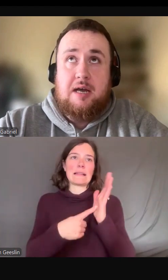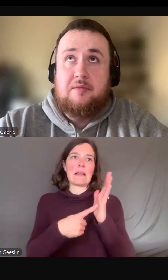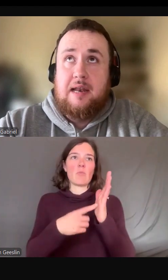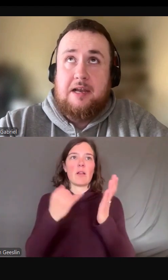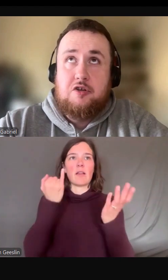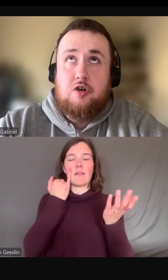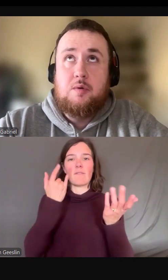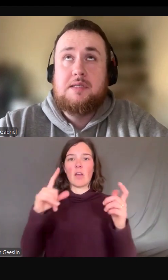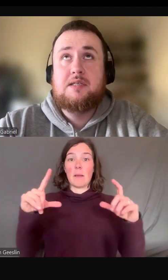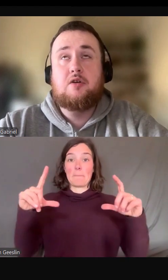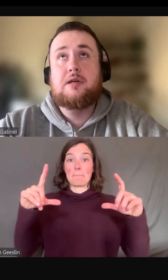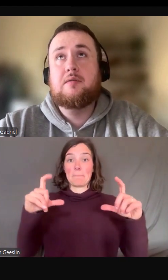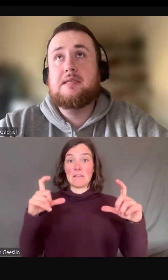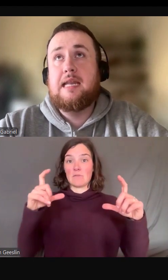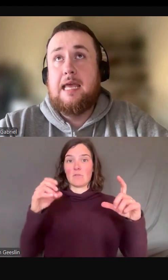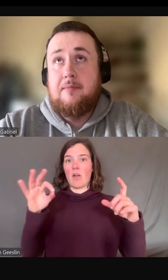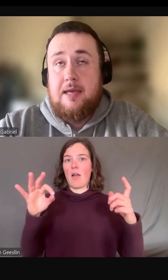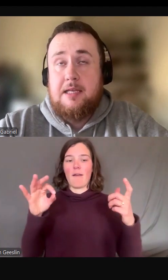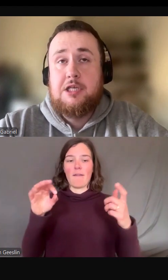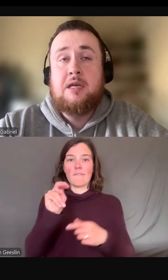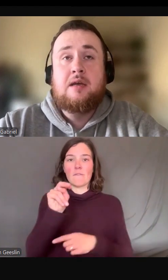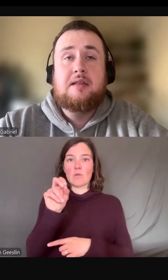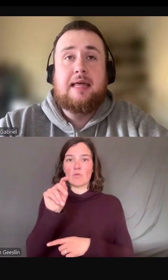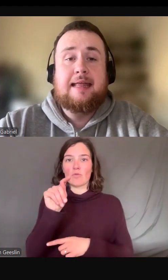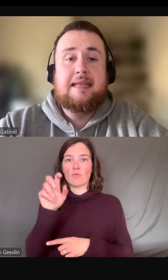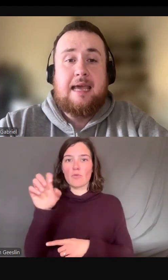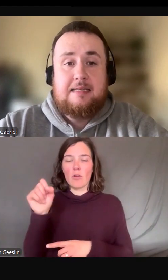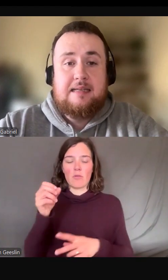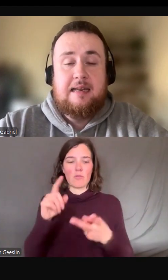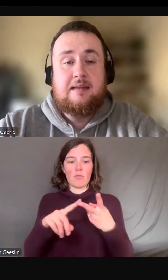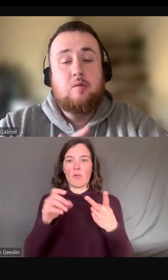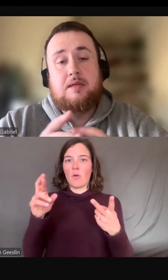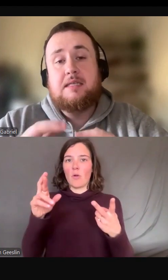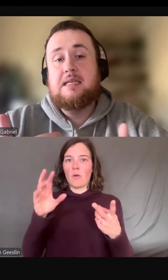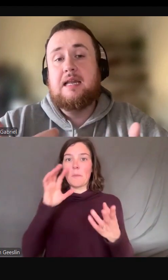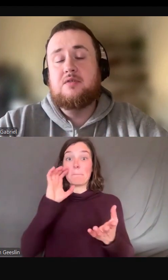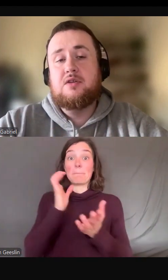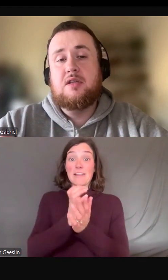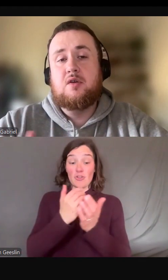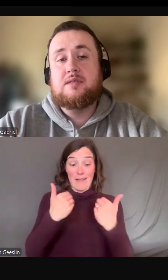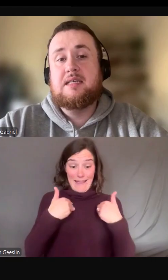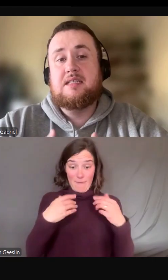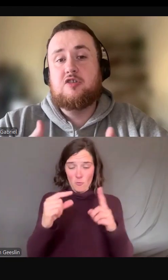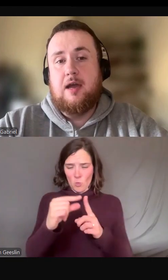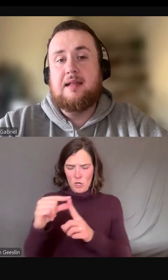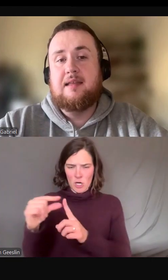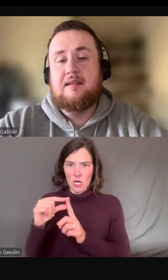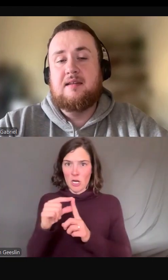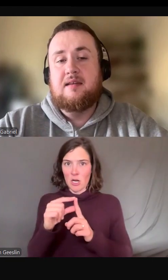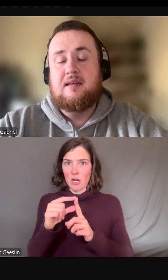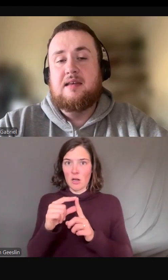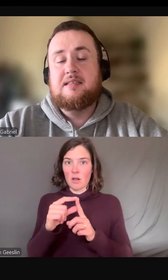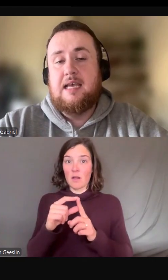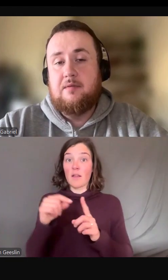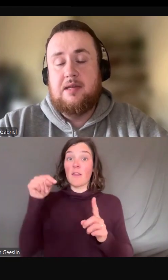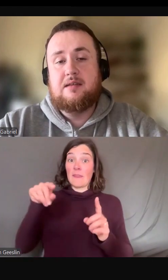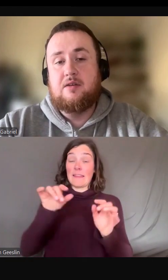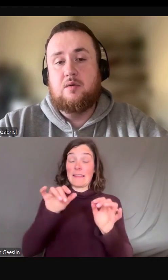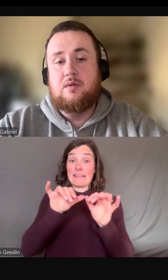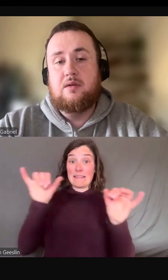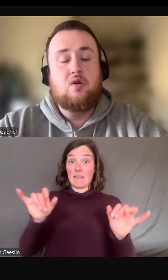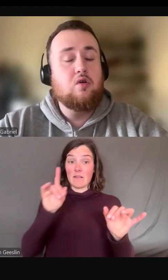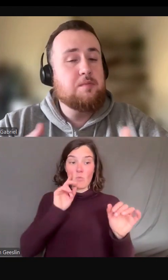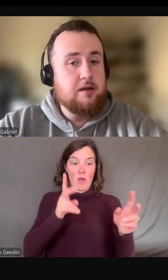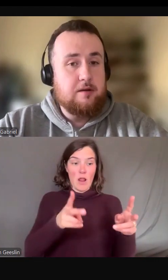screenshot of a lecture notes or there was an image that had text in it, what this allows you to do is extract it, save it as a